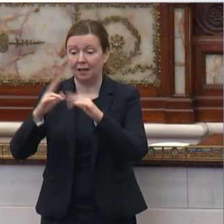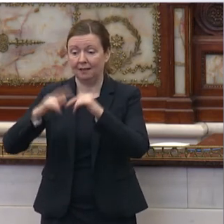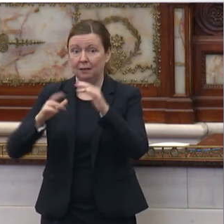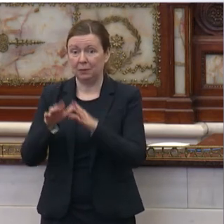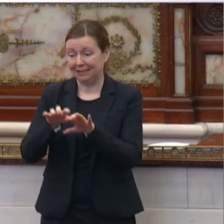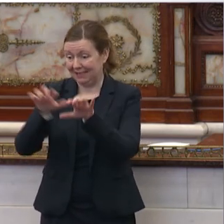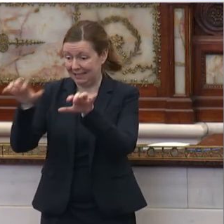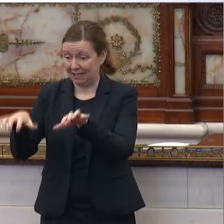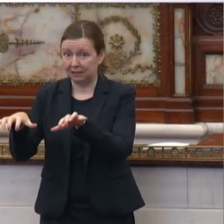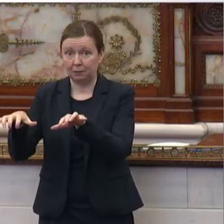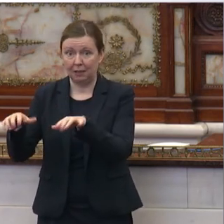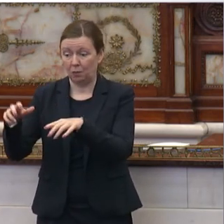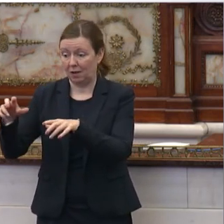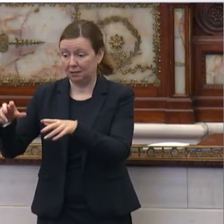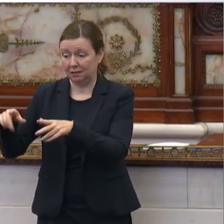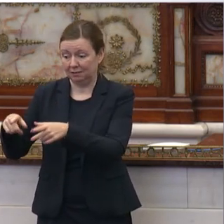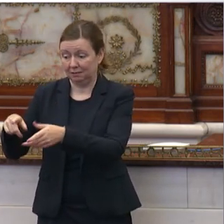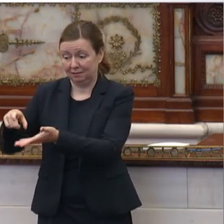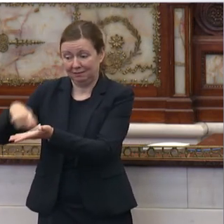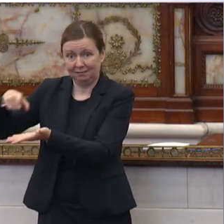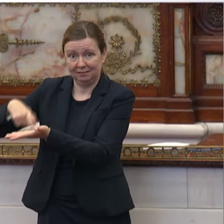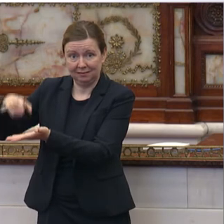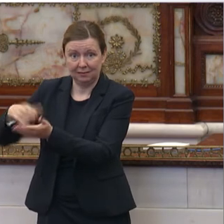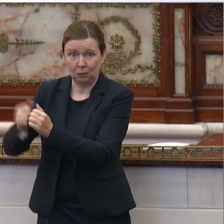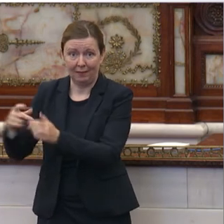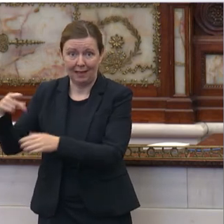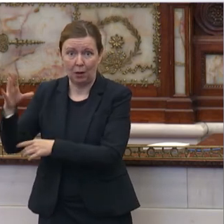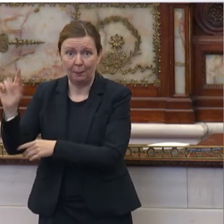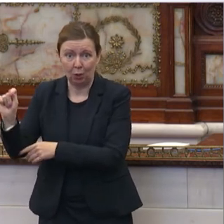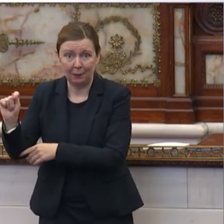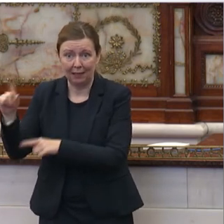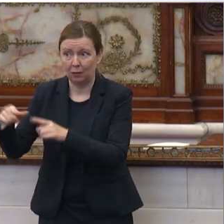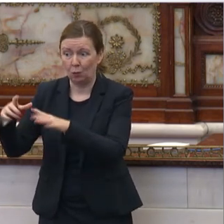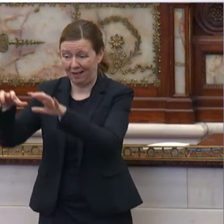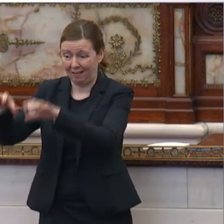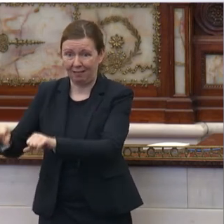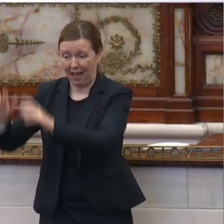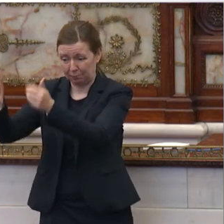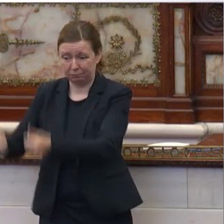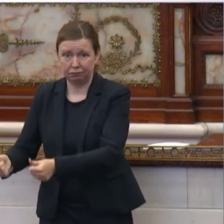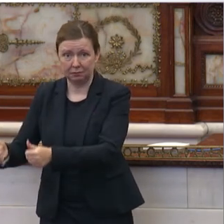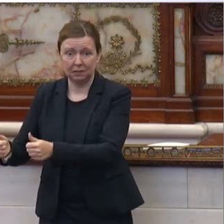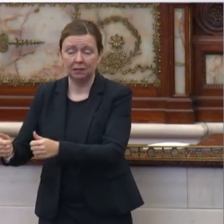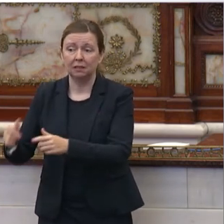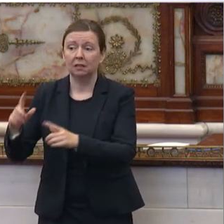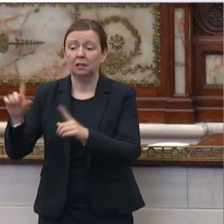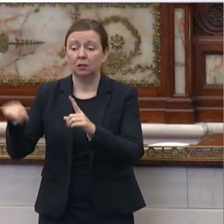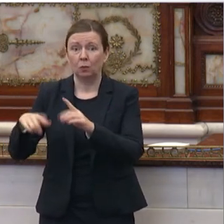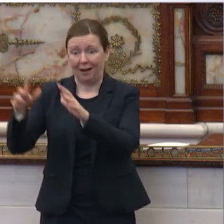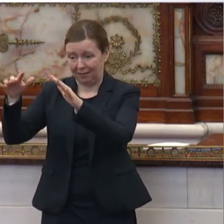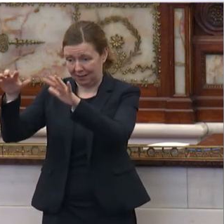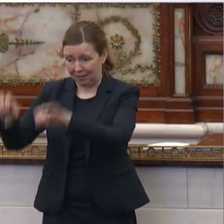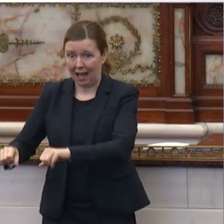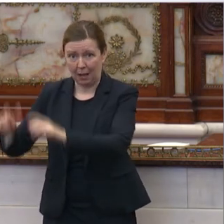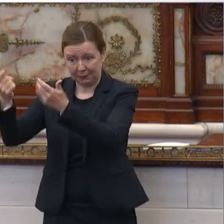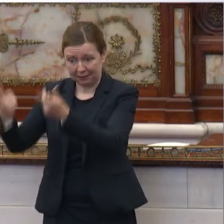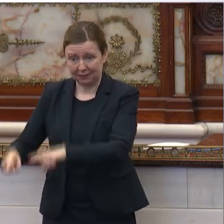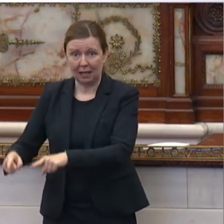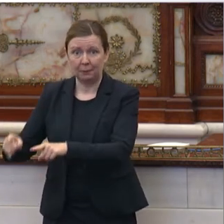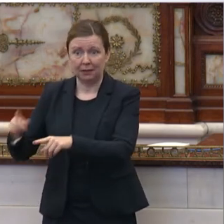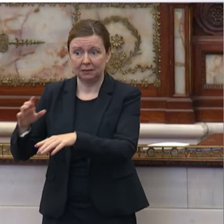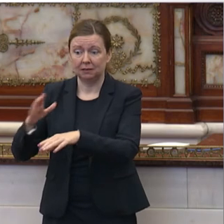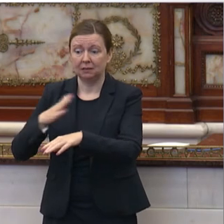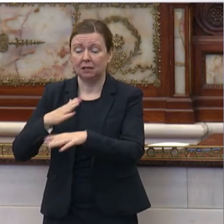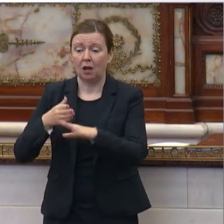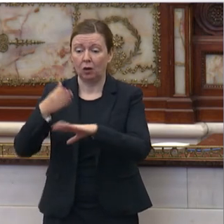excavation on the foundation without a permit on the day of the collapse and the days before. On the day of the collapse on Front Street, my across